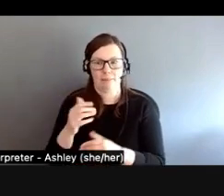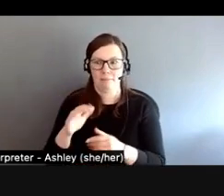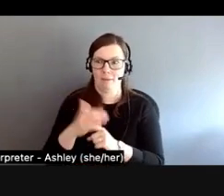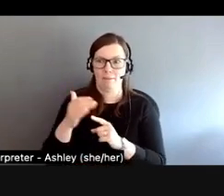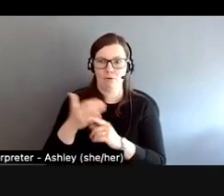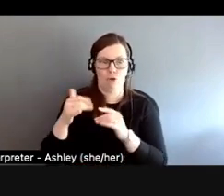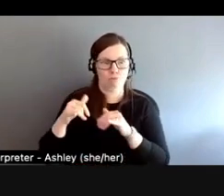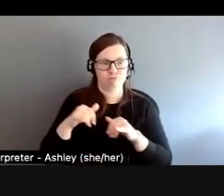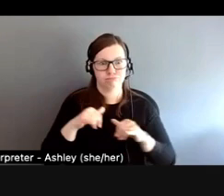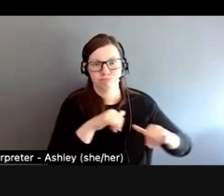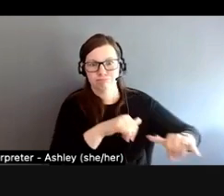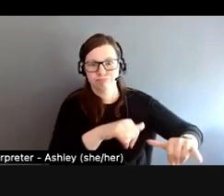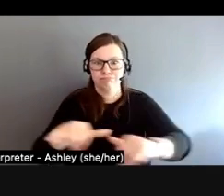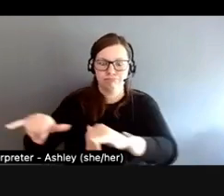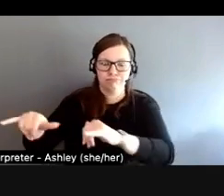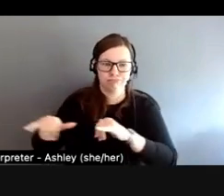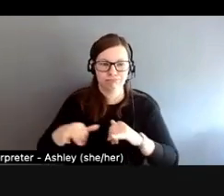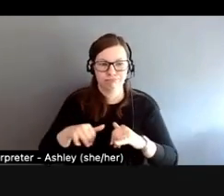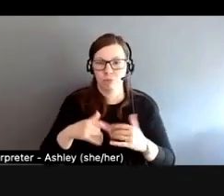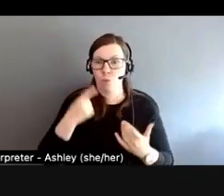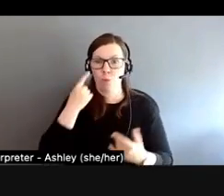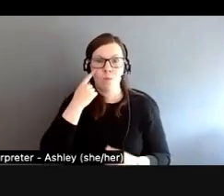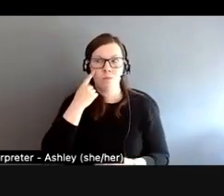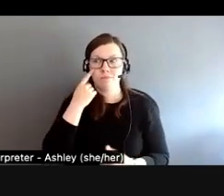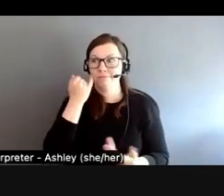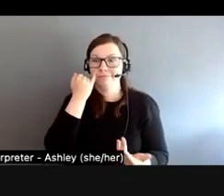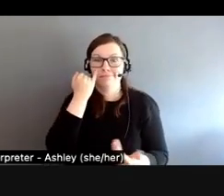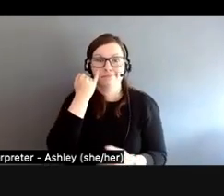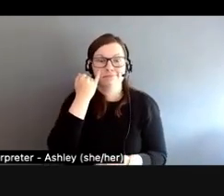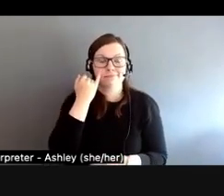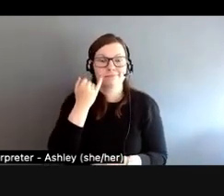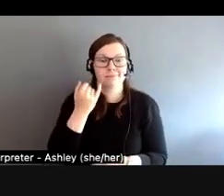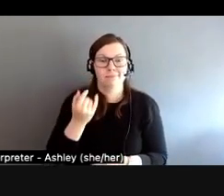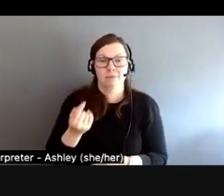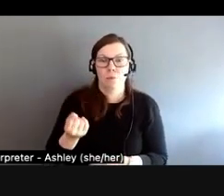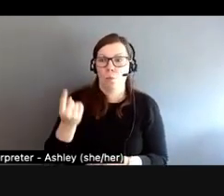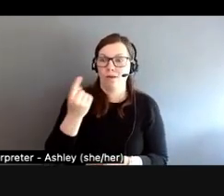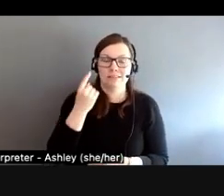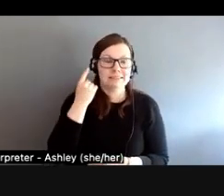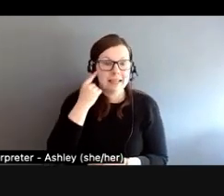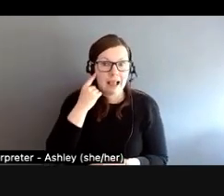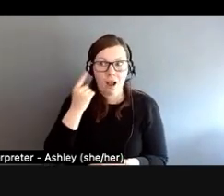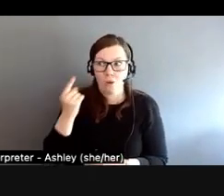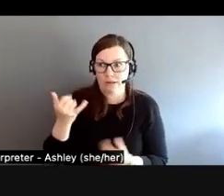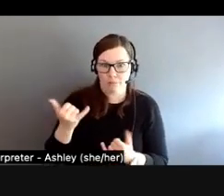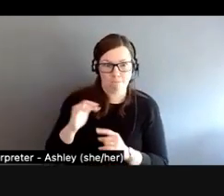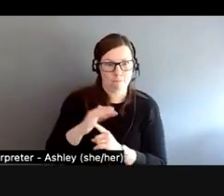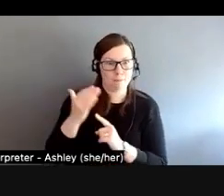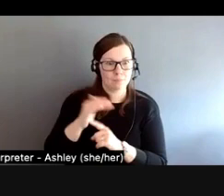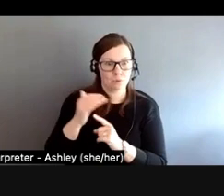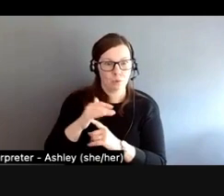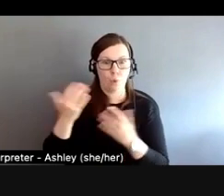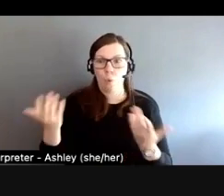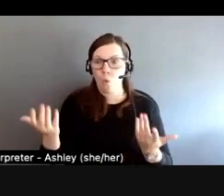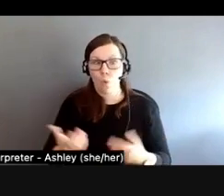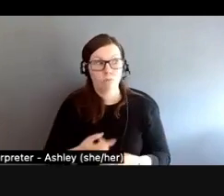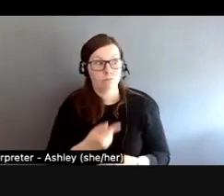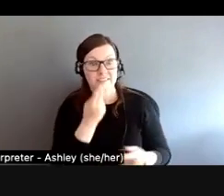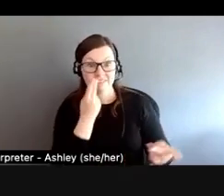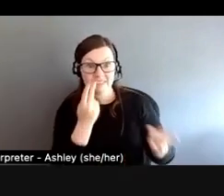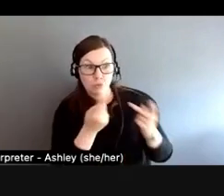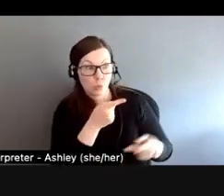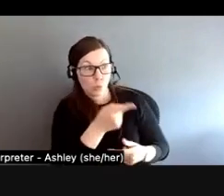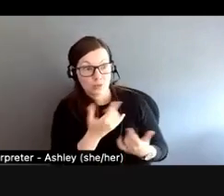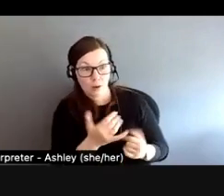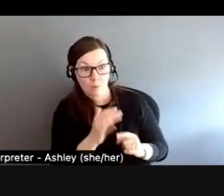a certain visual that's trending, kind of follow that and incorporate it in with your work. It